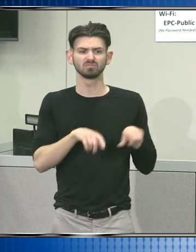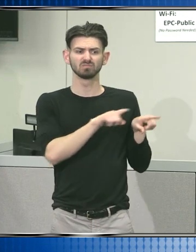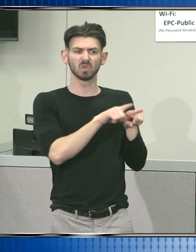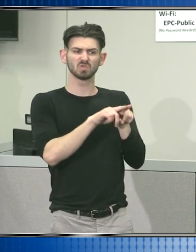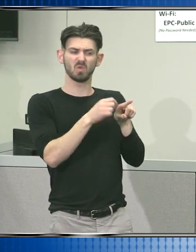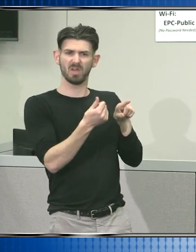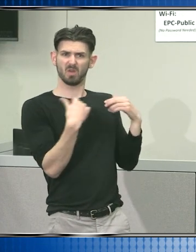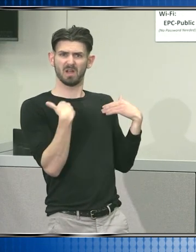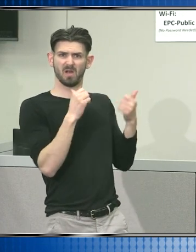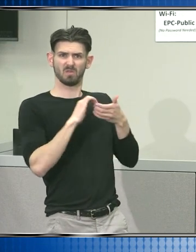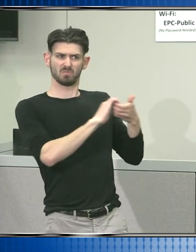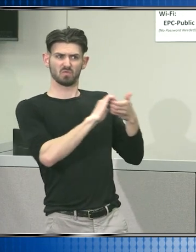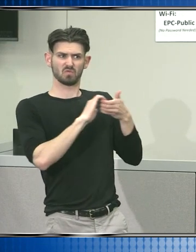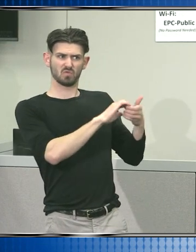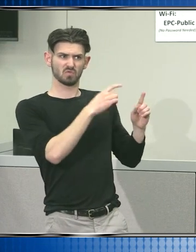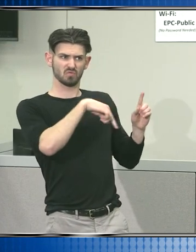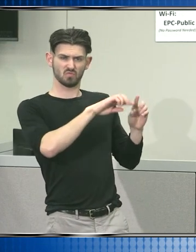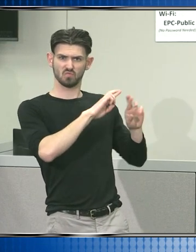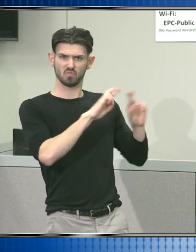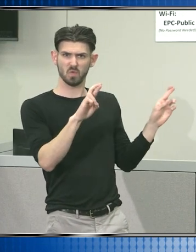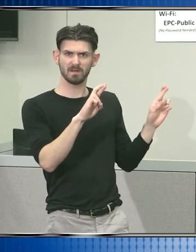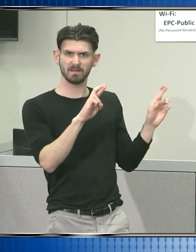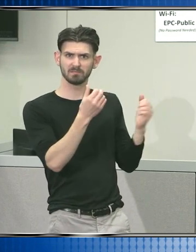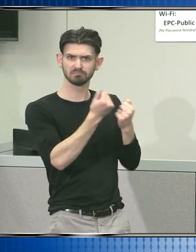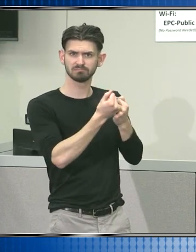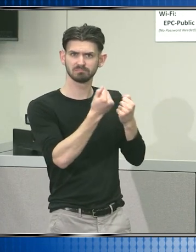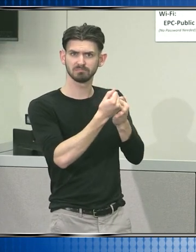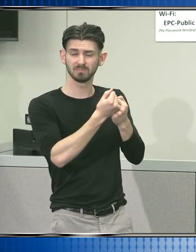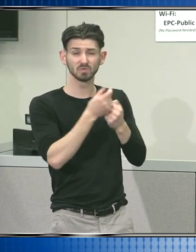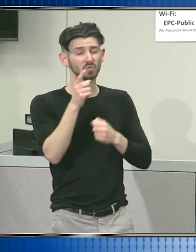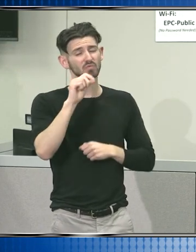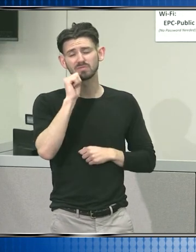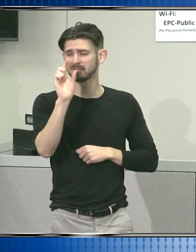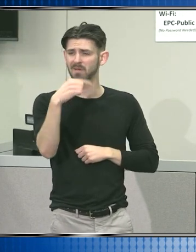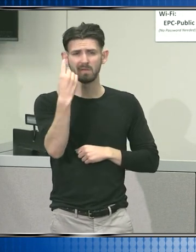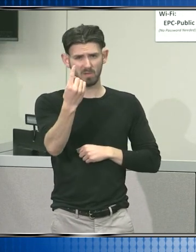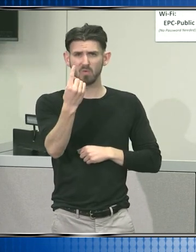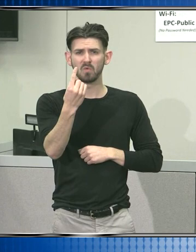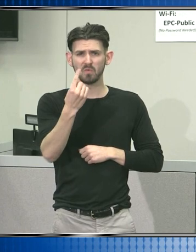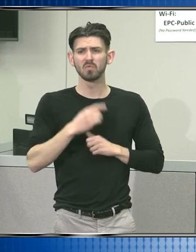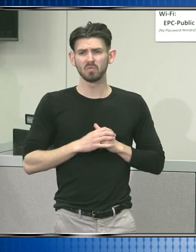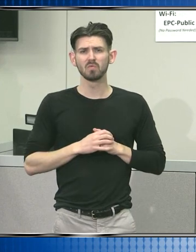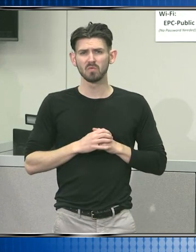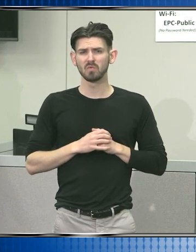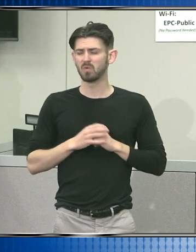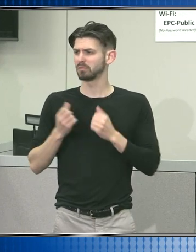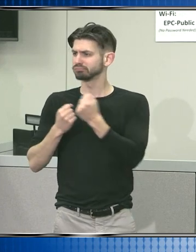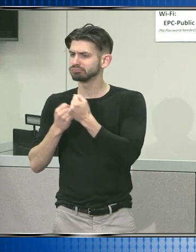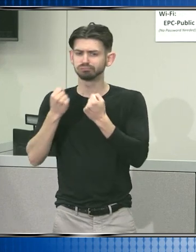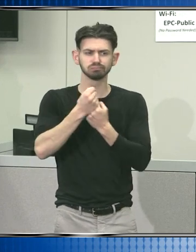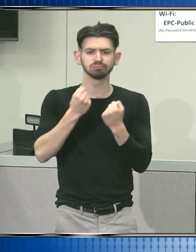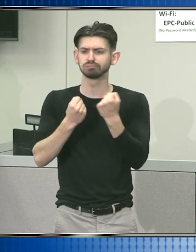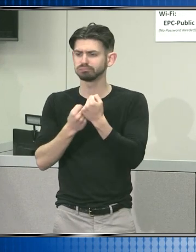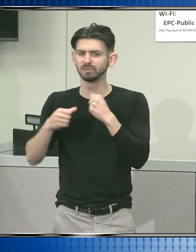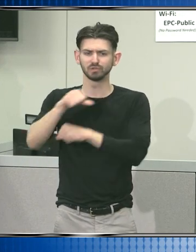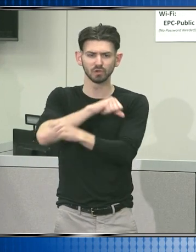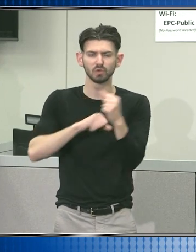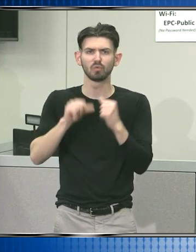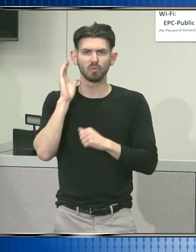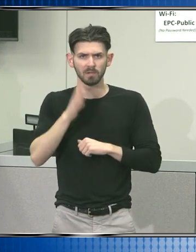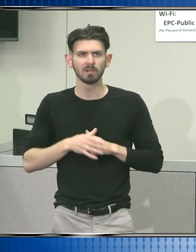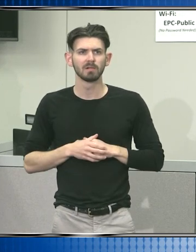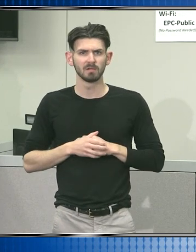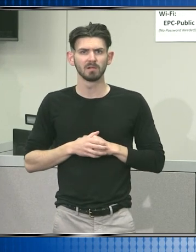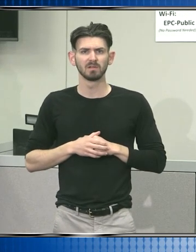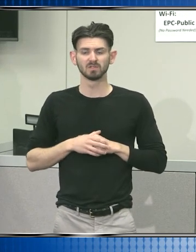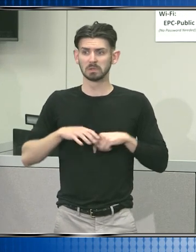do the same. So know that you're not alone and that there are people here to walk through this with you. It's uncertain for all of us. And that's a normal human